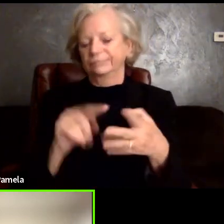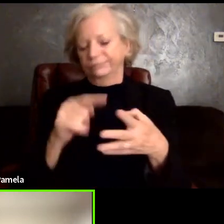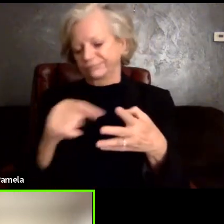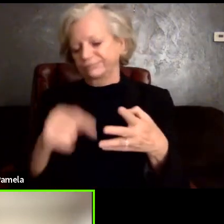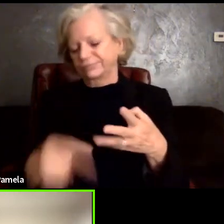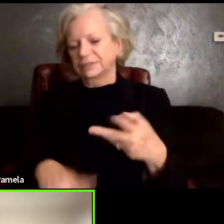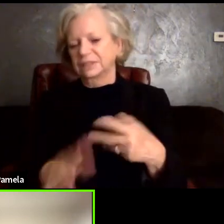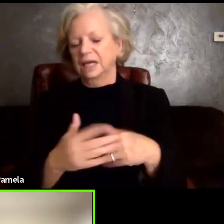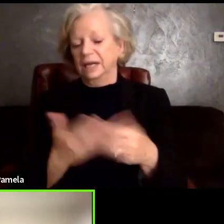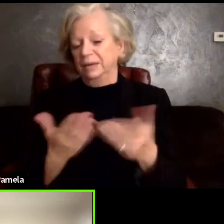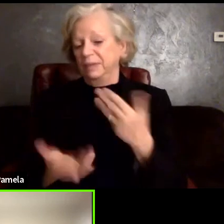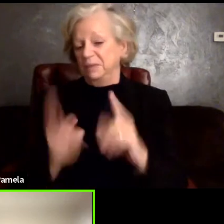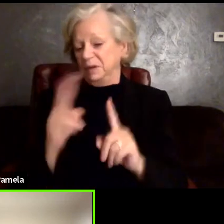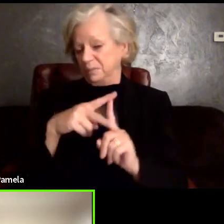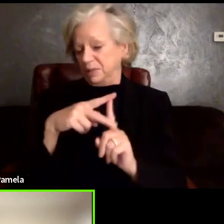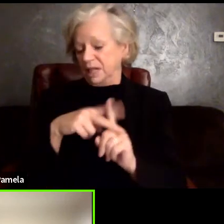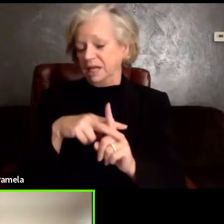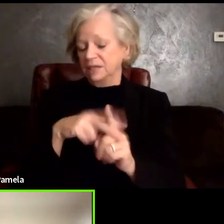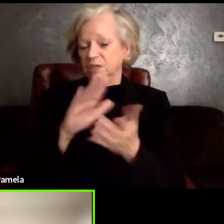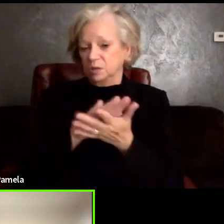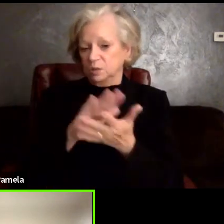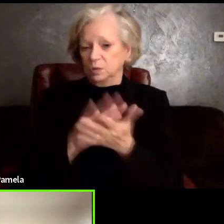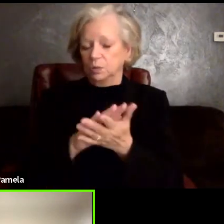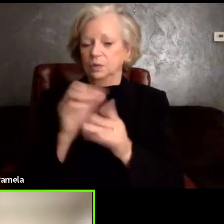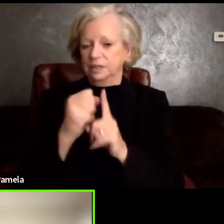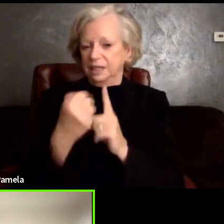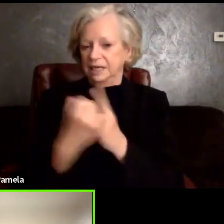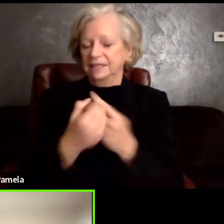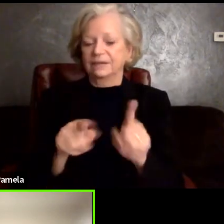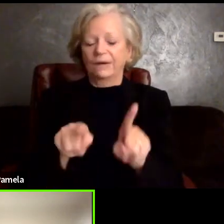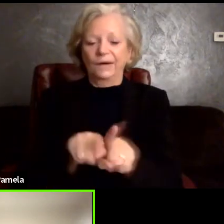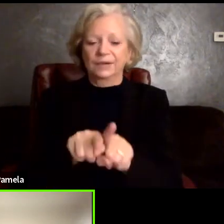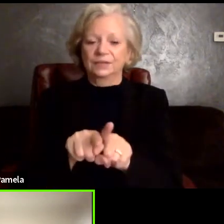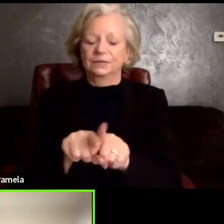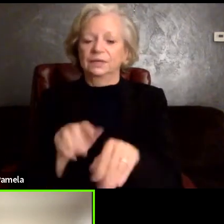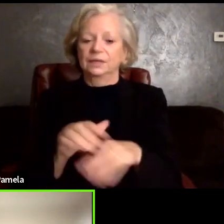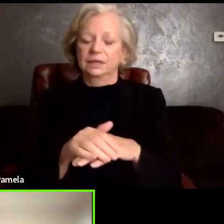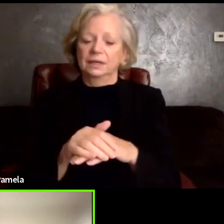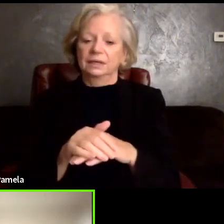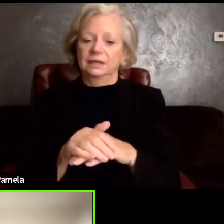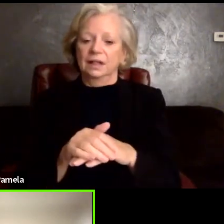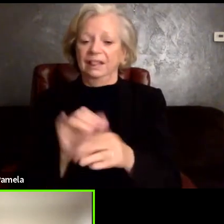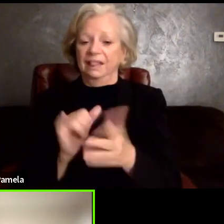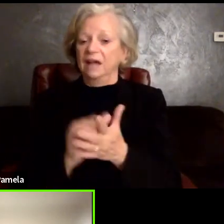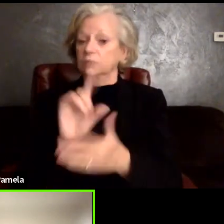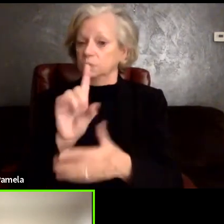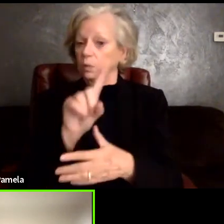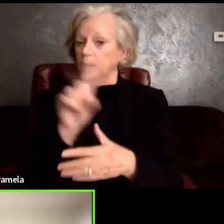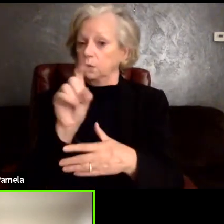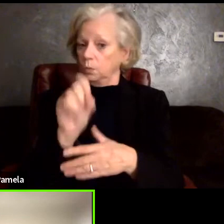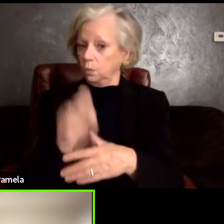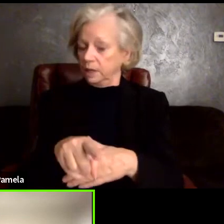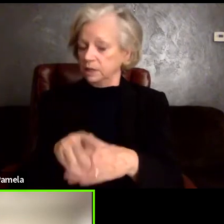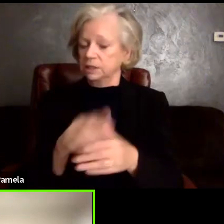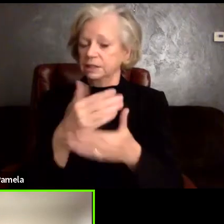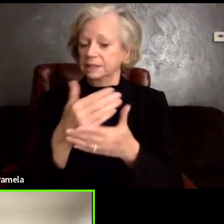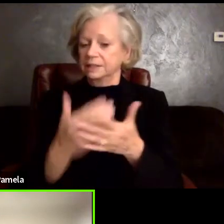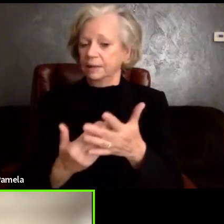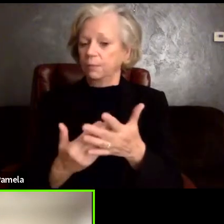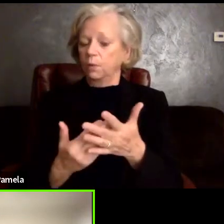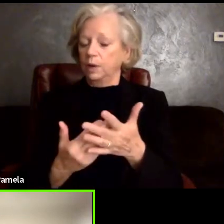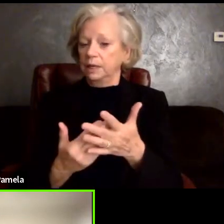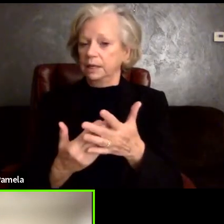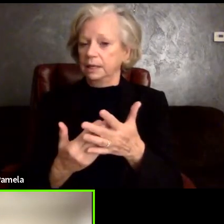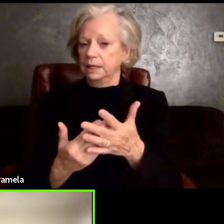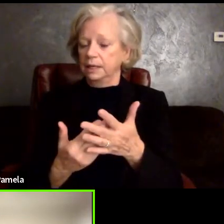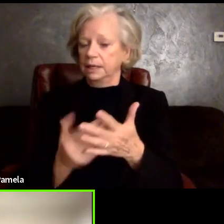that applies to the school setting as well. And so I think that was one question that someone raised around